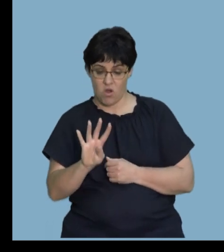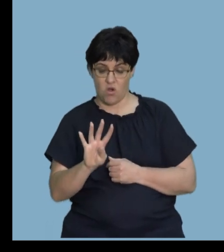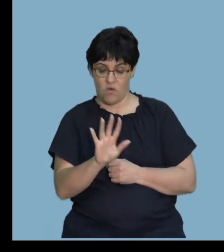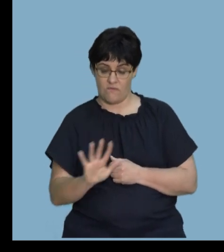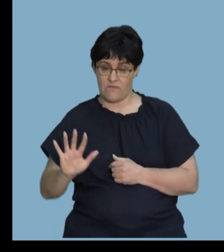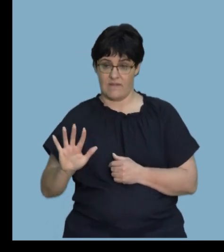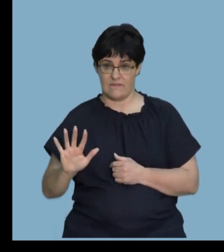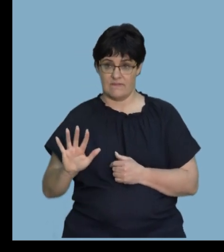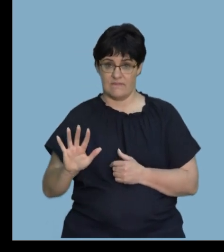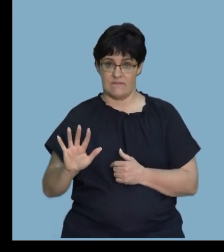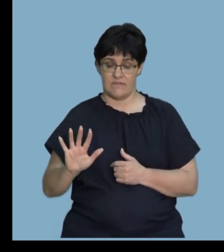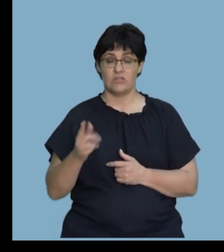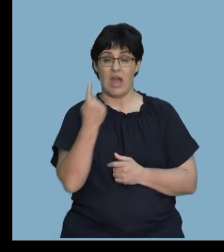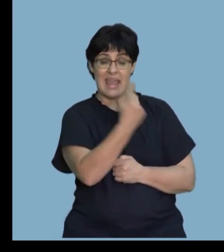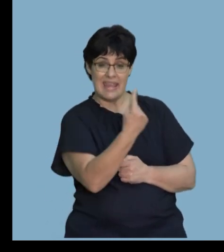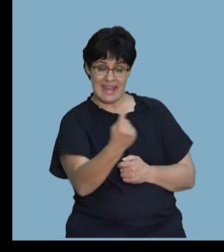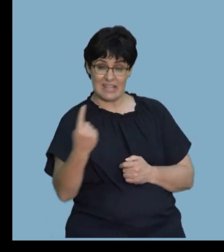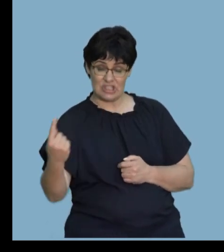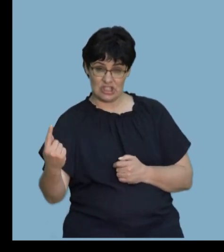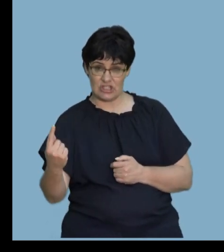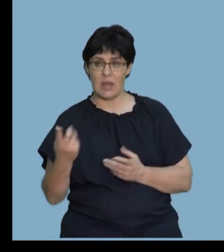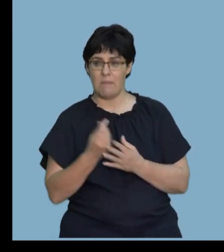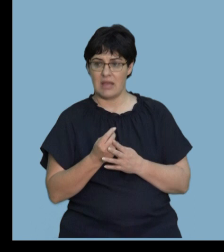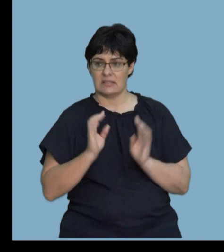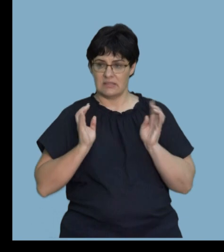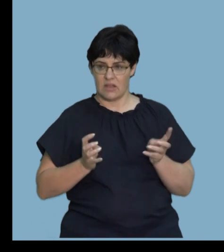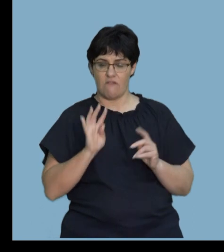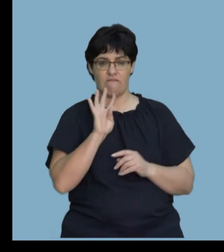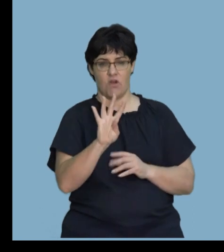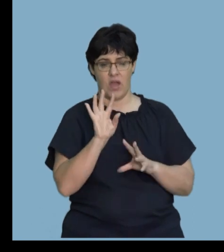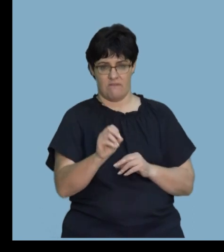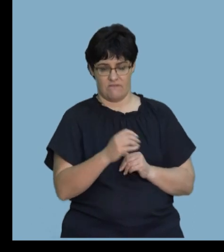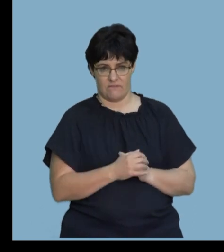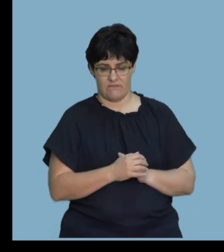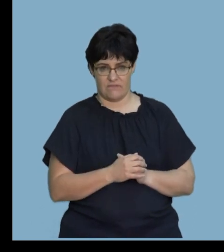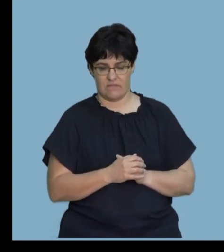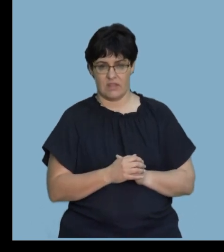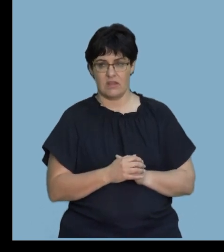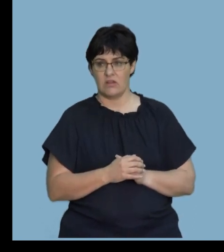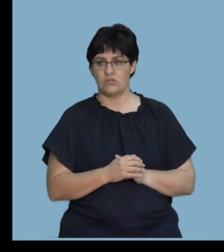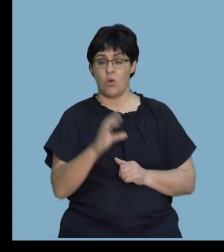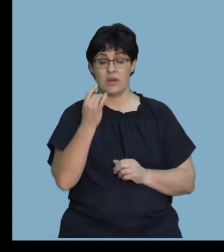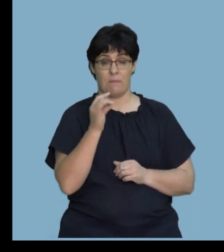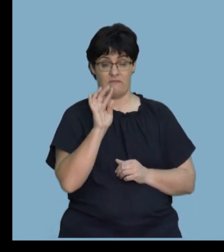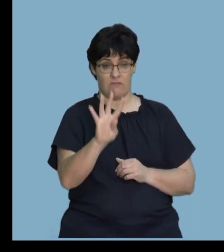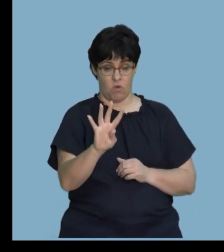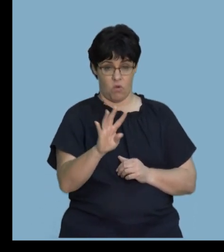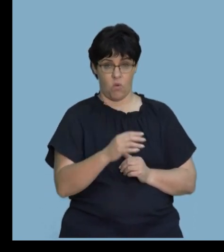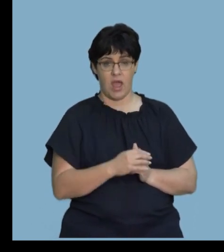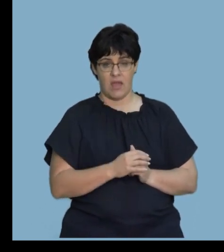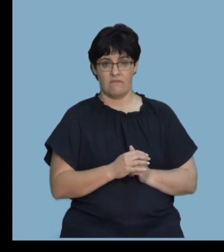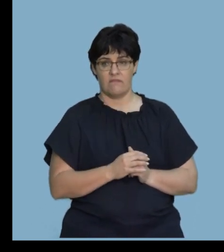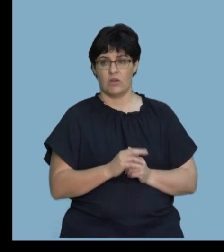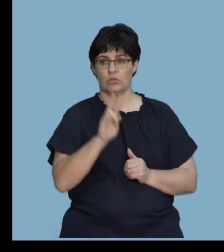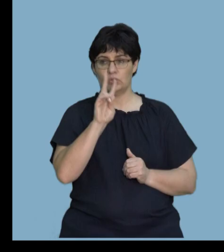5. So each carbon atom must have 4 bonds around it, okay? So at carbon atom number 4, we've got 2 methyl